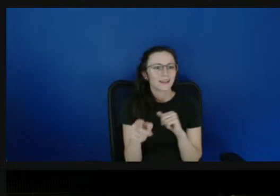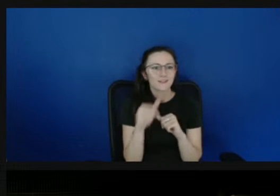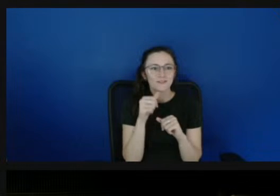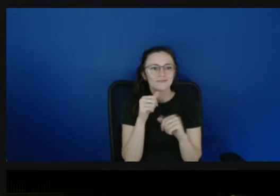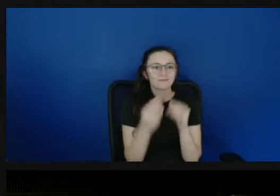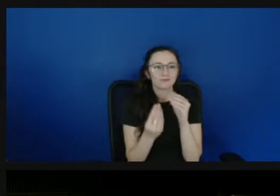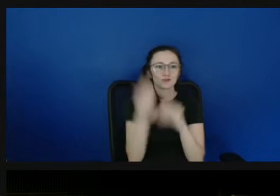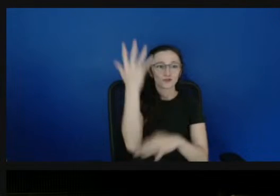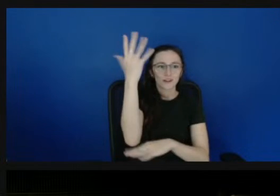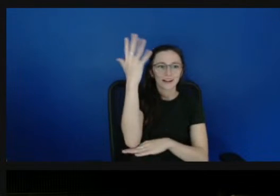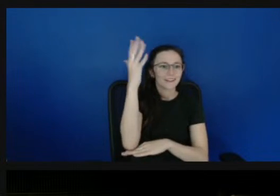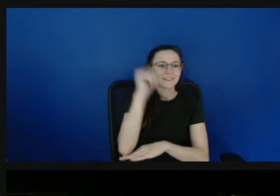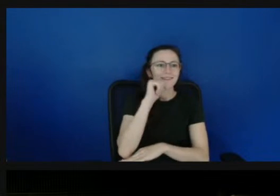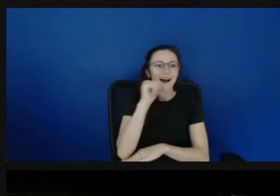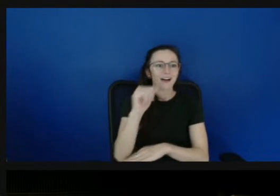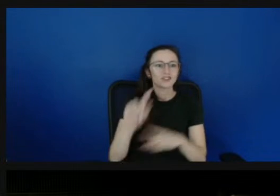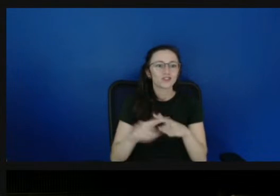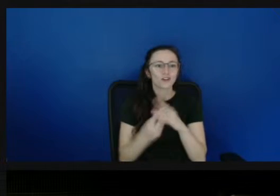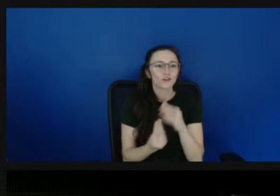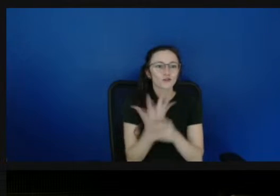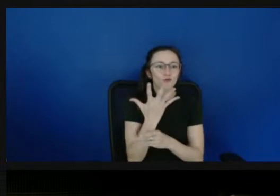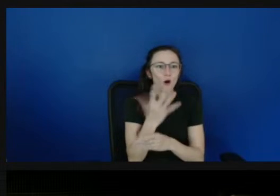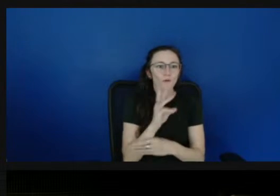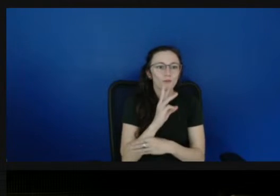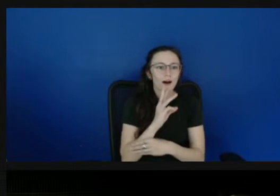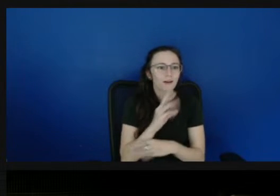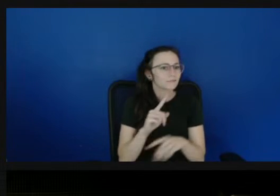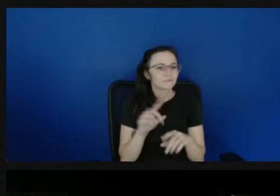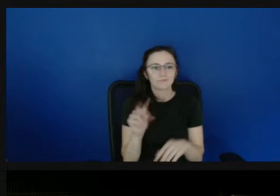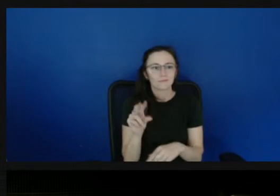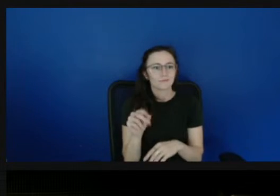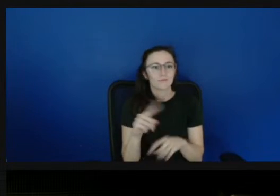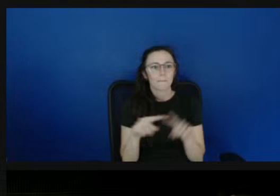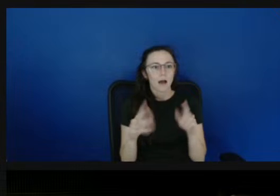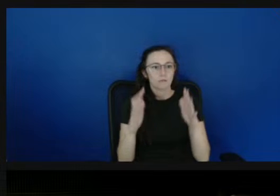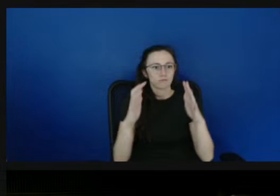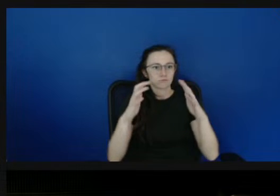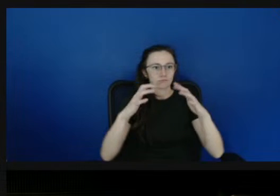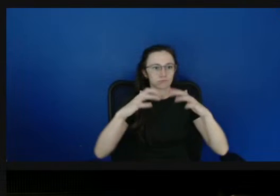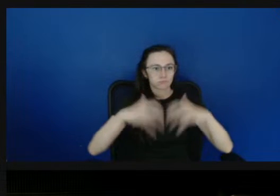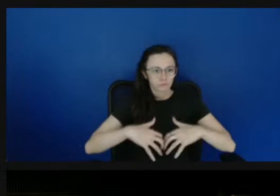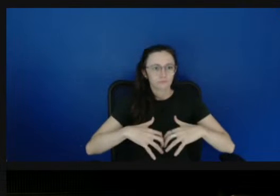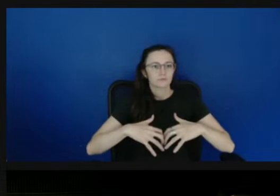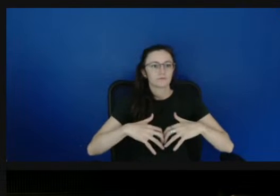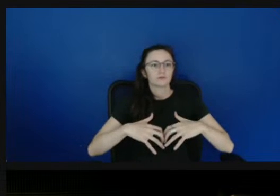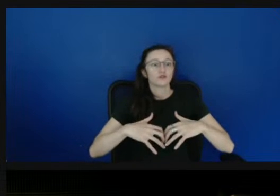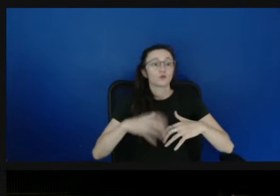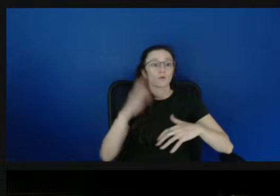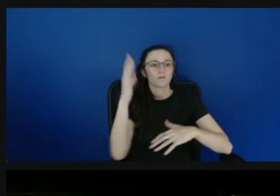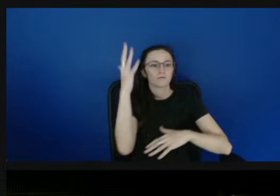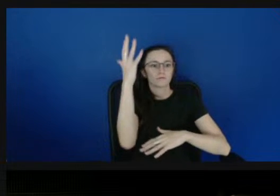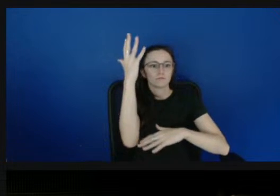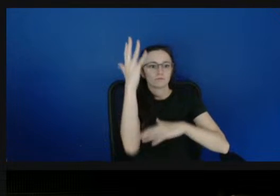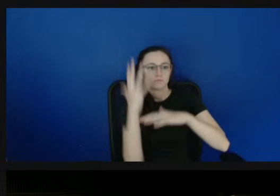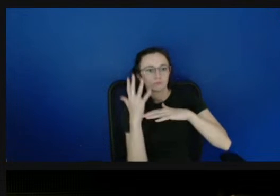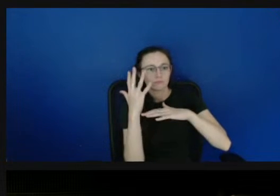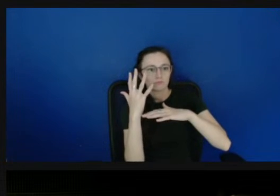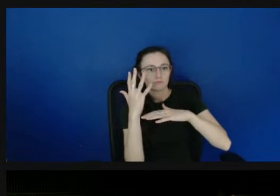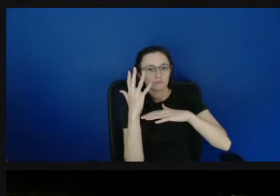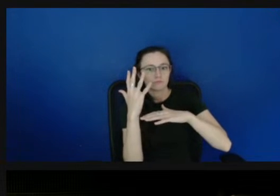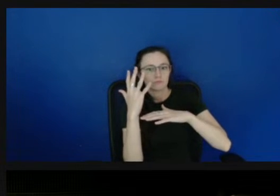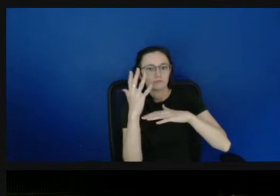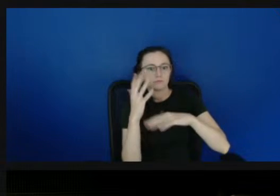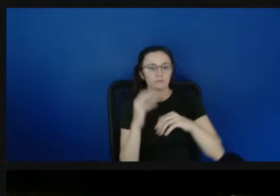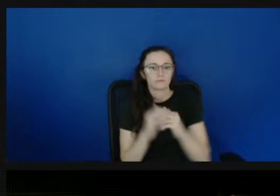on land and the land dropped into the ocean to drown them there. That's part of that dropping sequence in April in